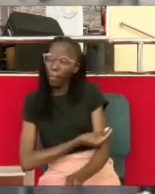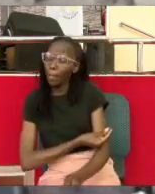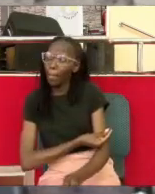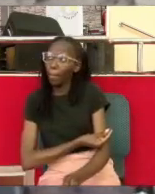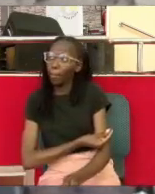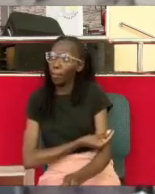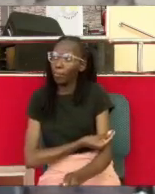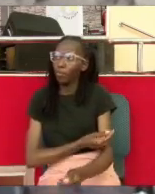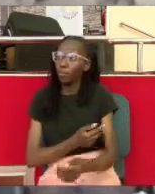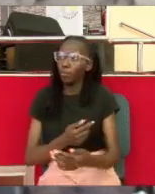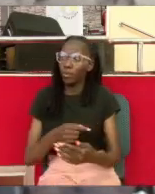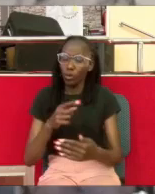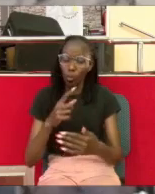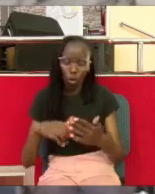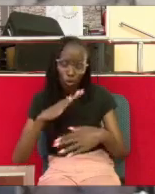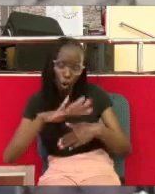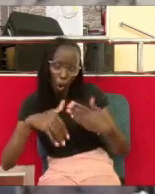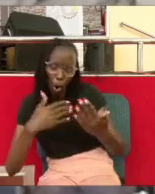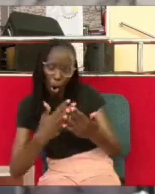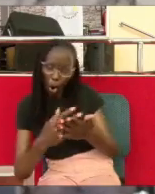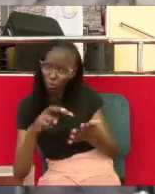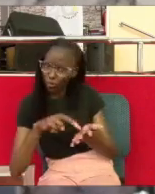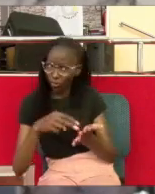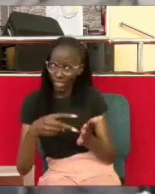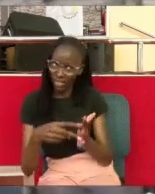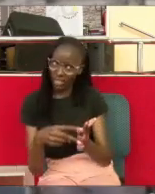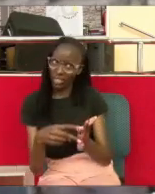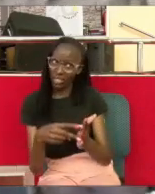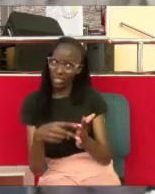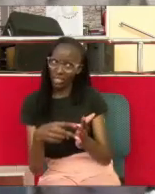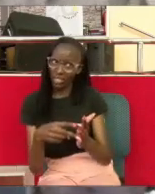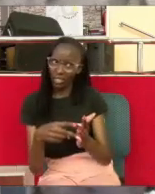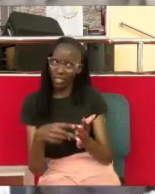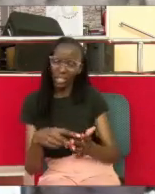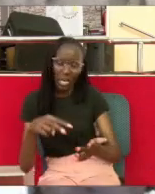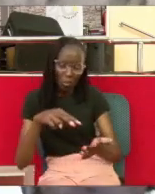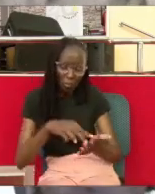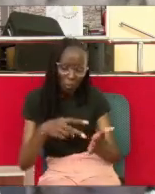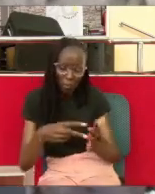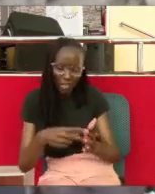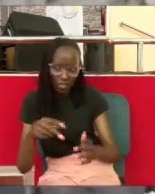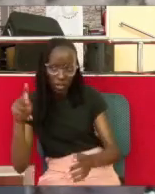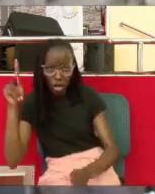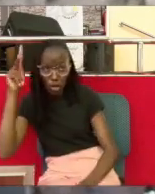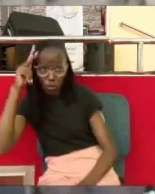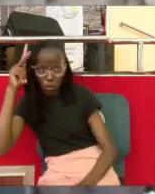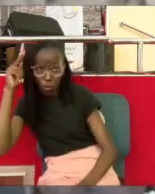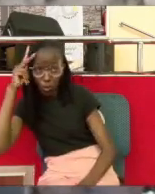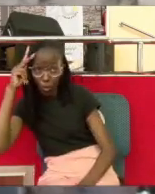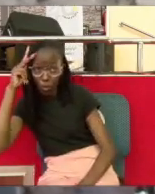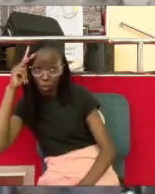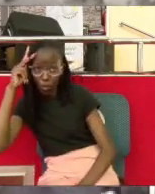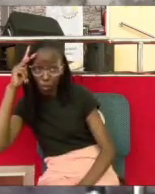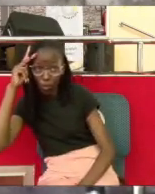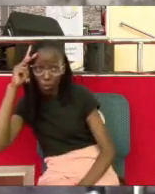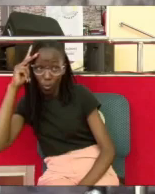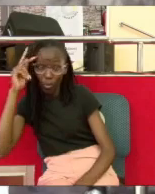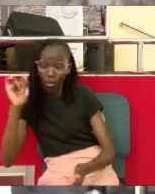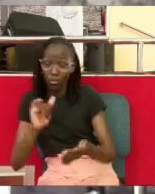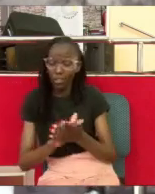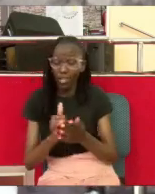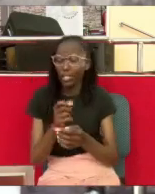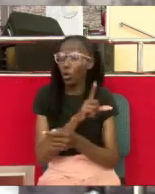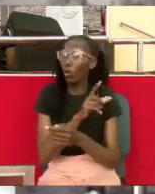And what all this means, it means acknowledging that